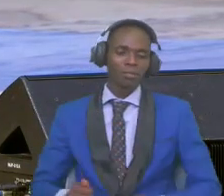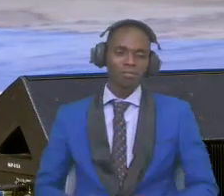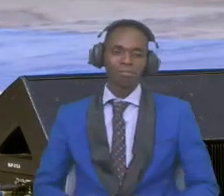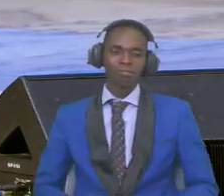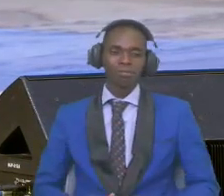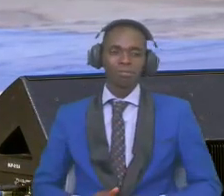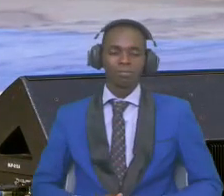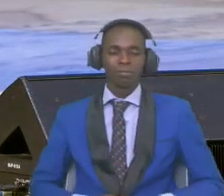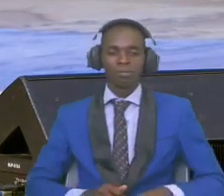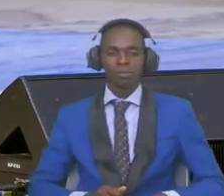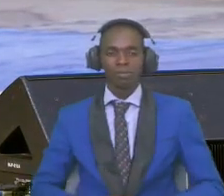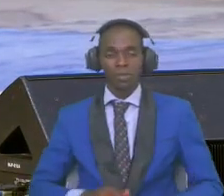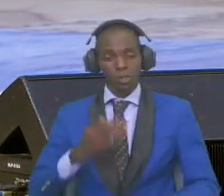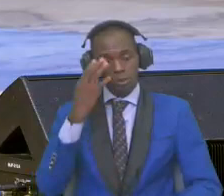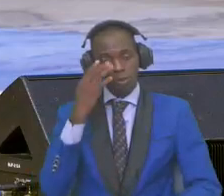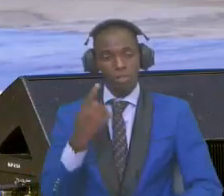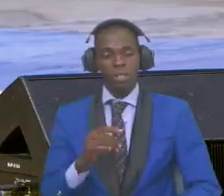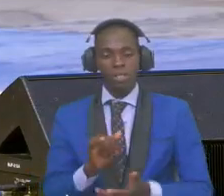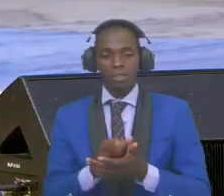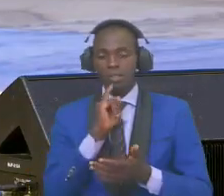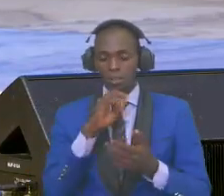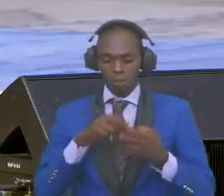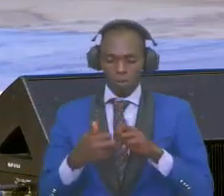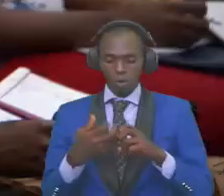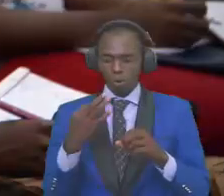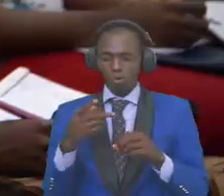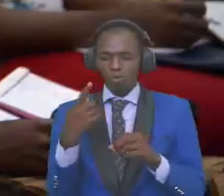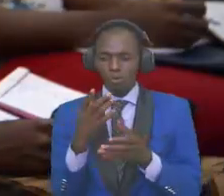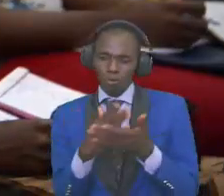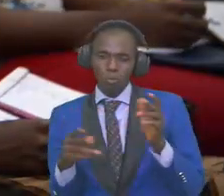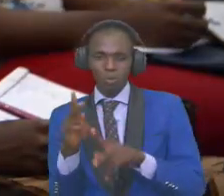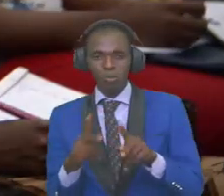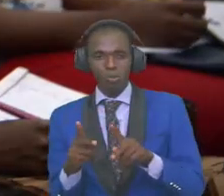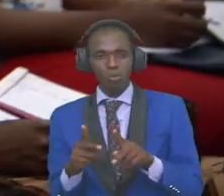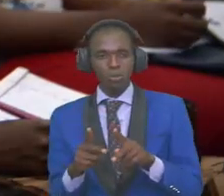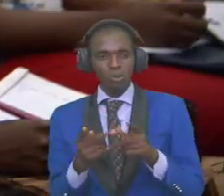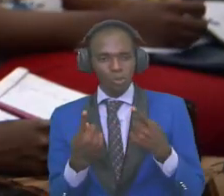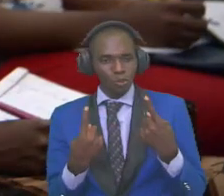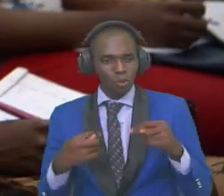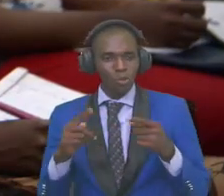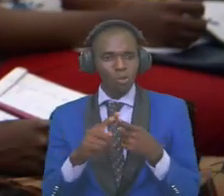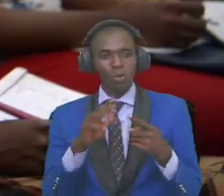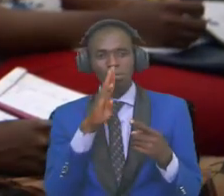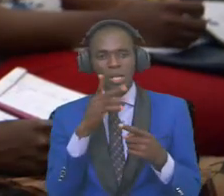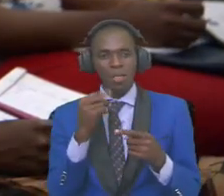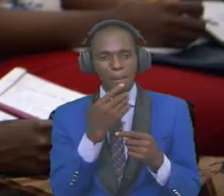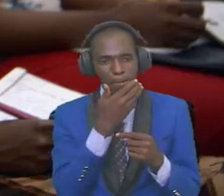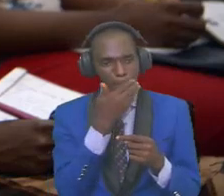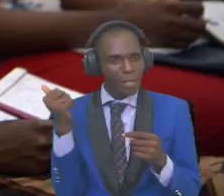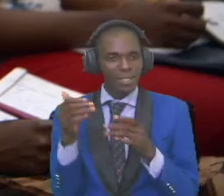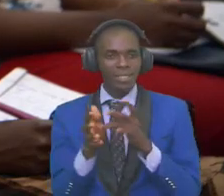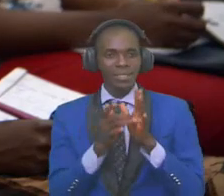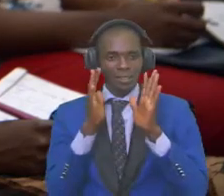with some people. They don't strive for the masteries. To be the best Christian I can